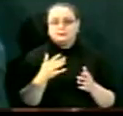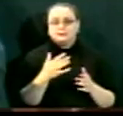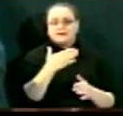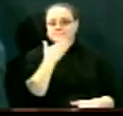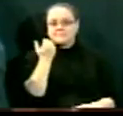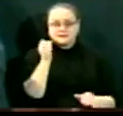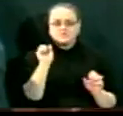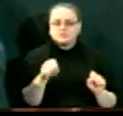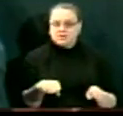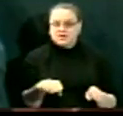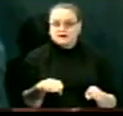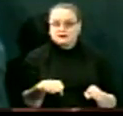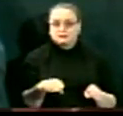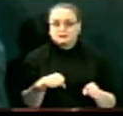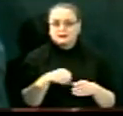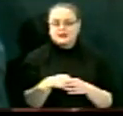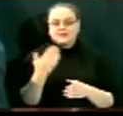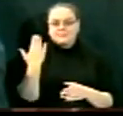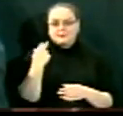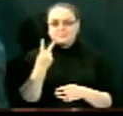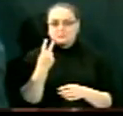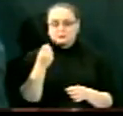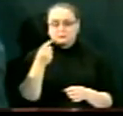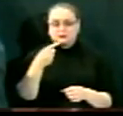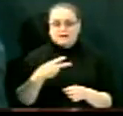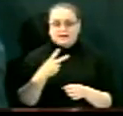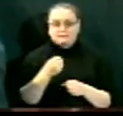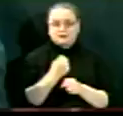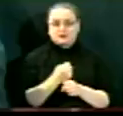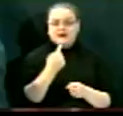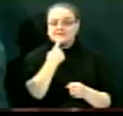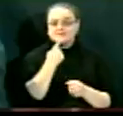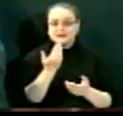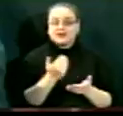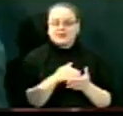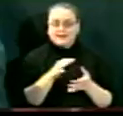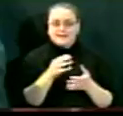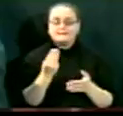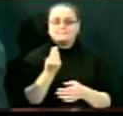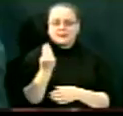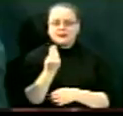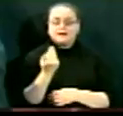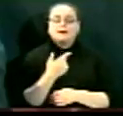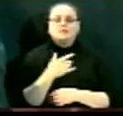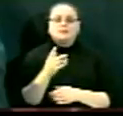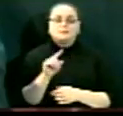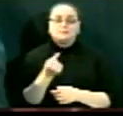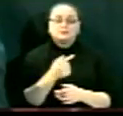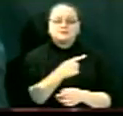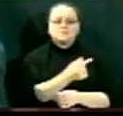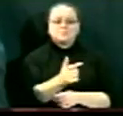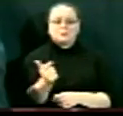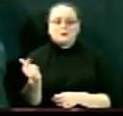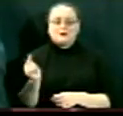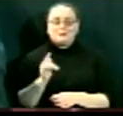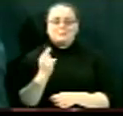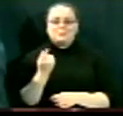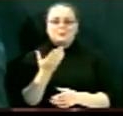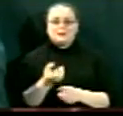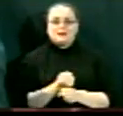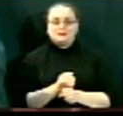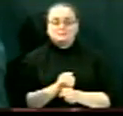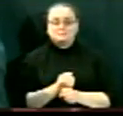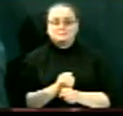best that you could in the last 2.5 years, and I restated on Monday that the first time this went around, we only received